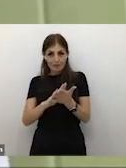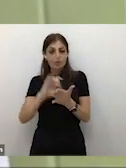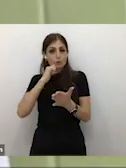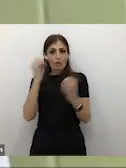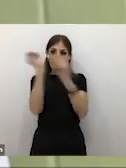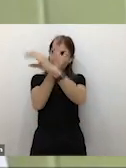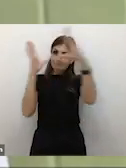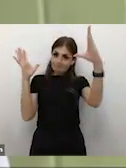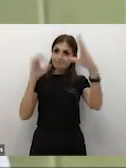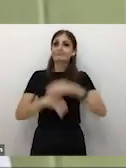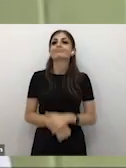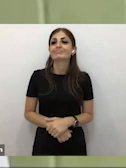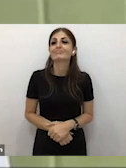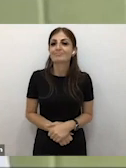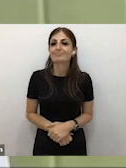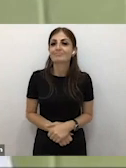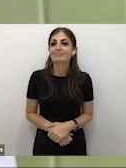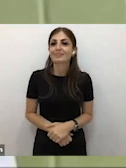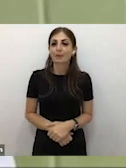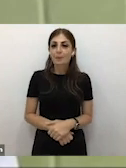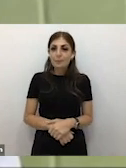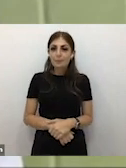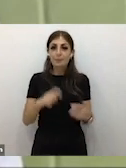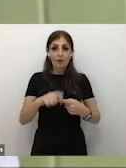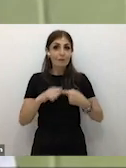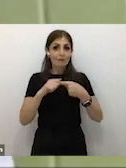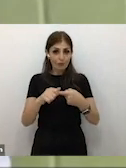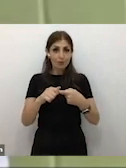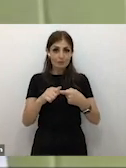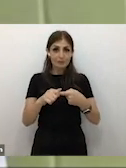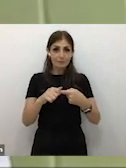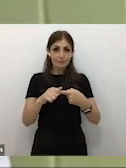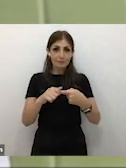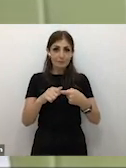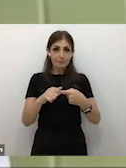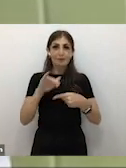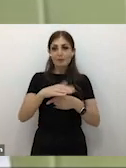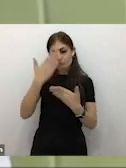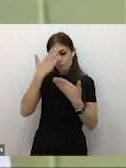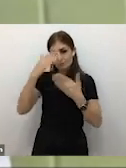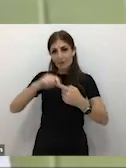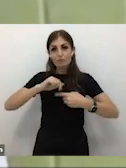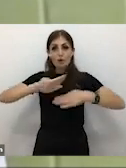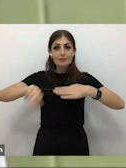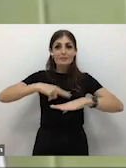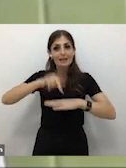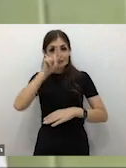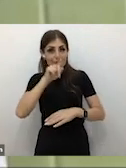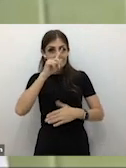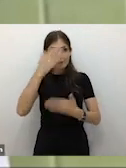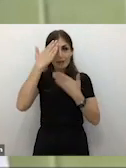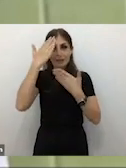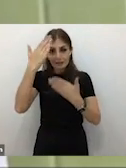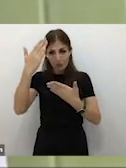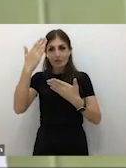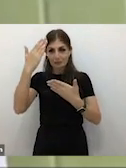be. So the first thing is that the program is grounded in respect for First Nations peoples and knowledge systems.